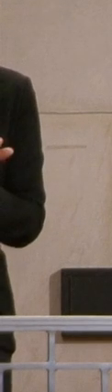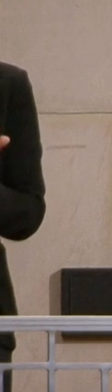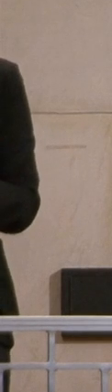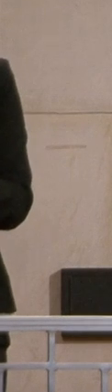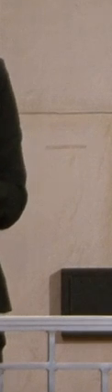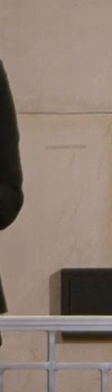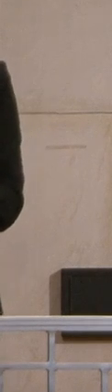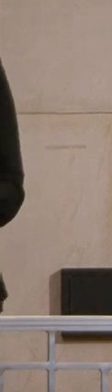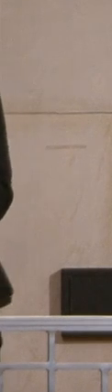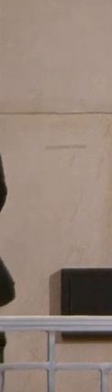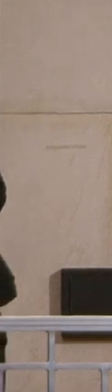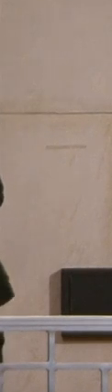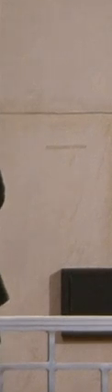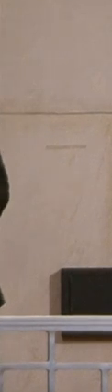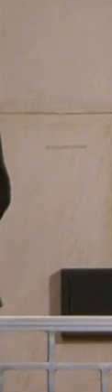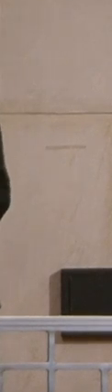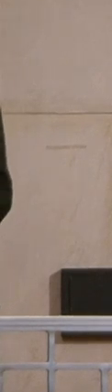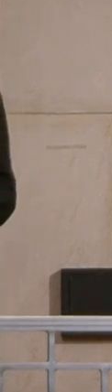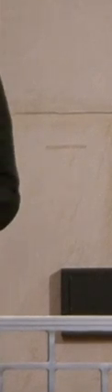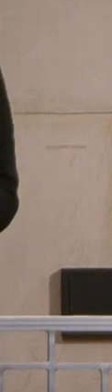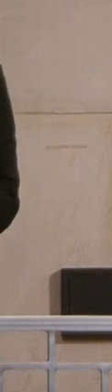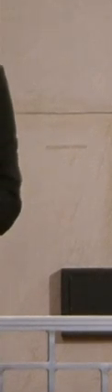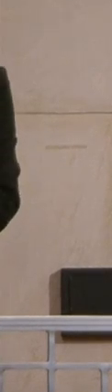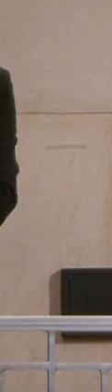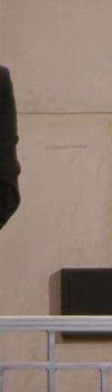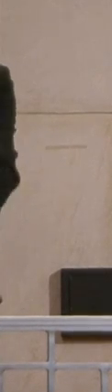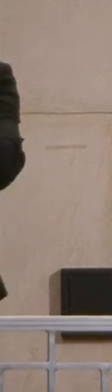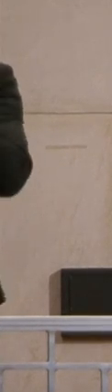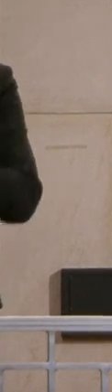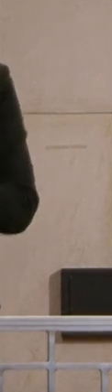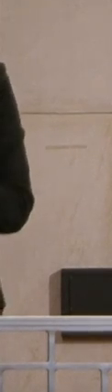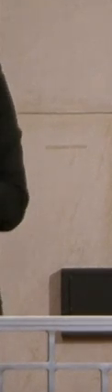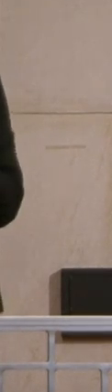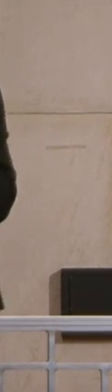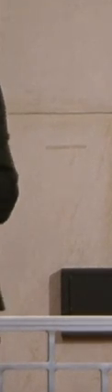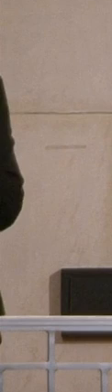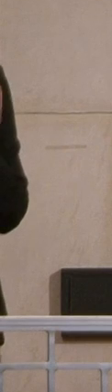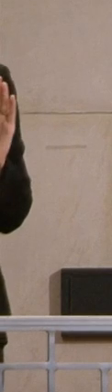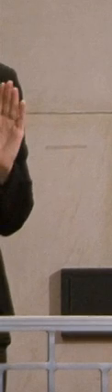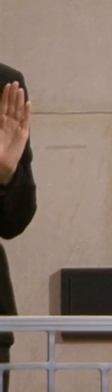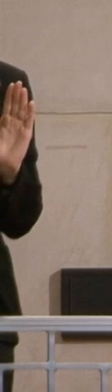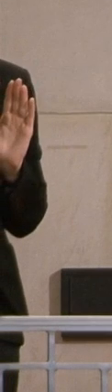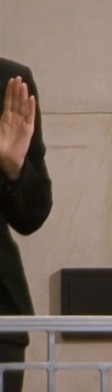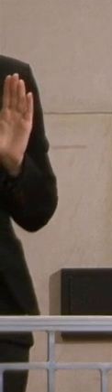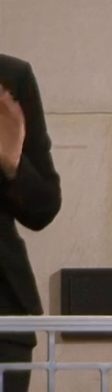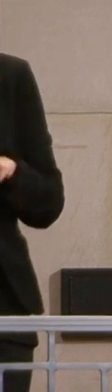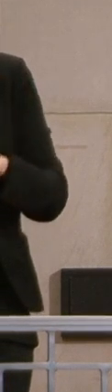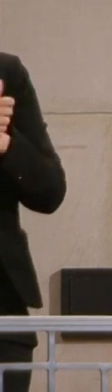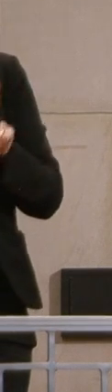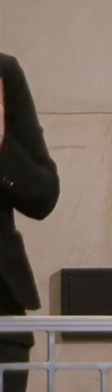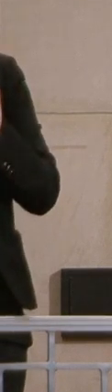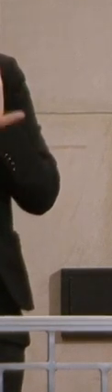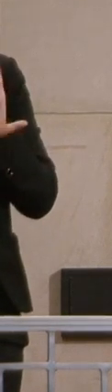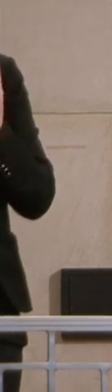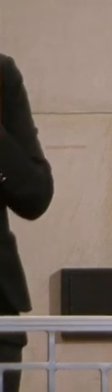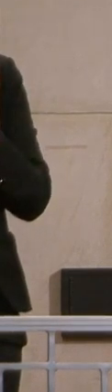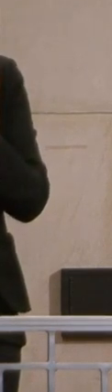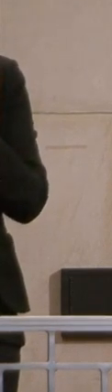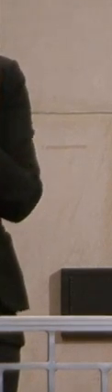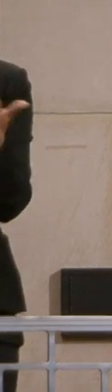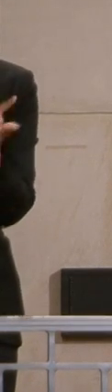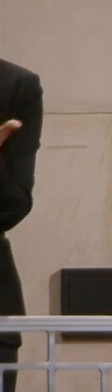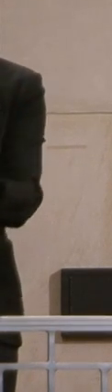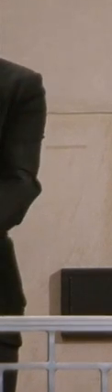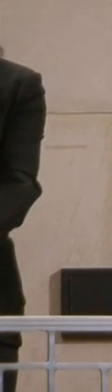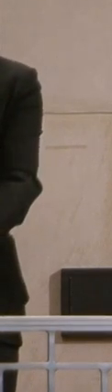being safeguarded by the federal government. And when states like North Carolina enact laws that single them out for discrimination, the federal